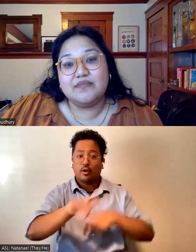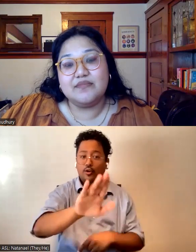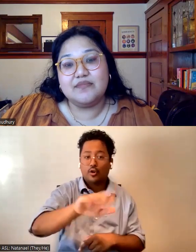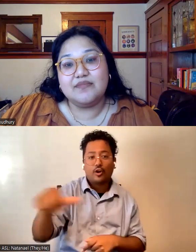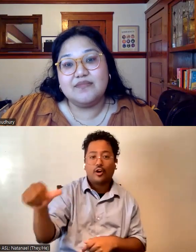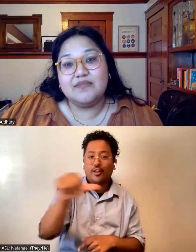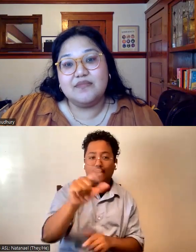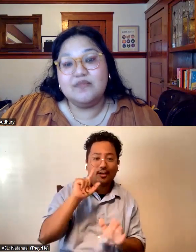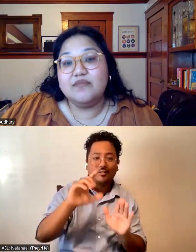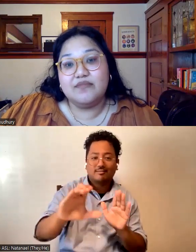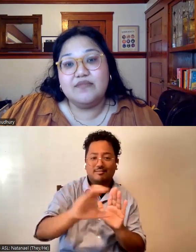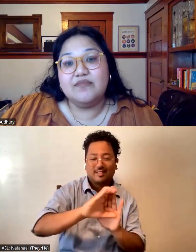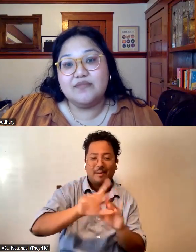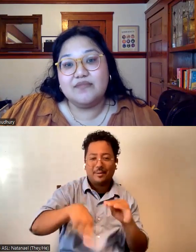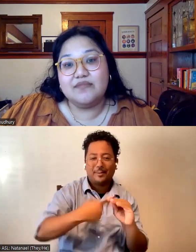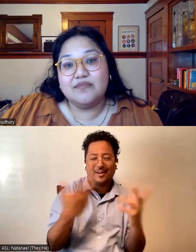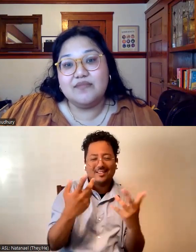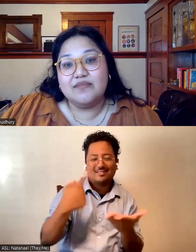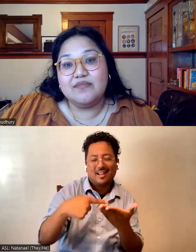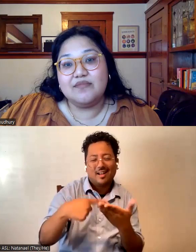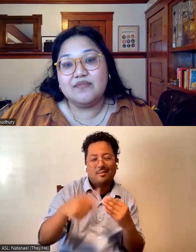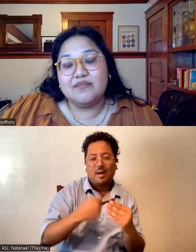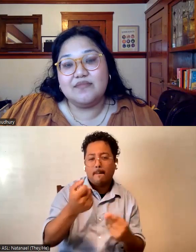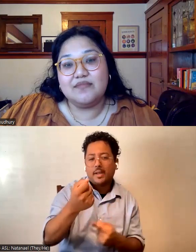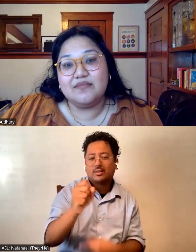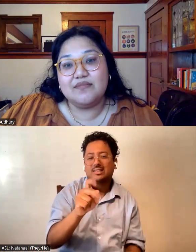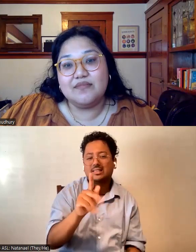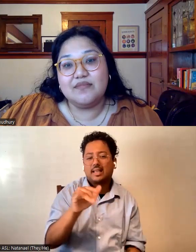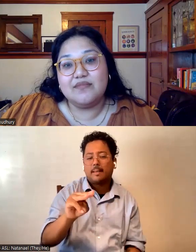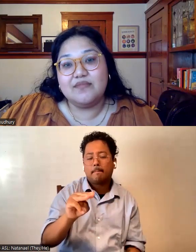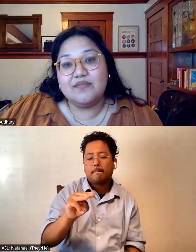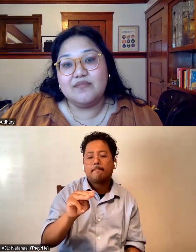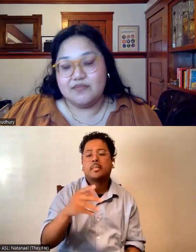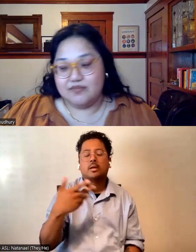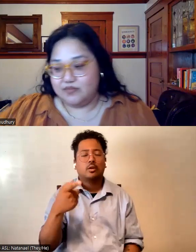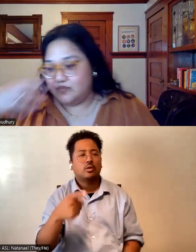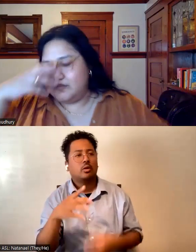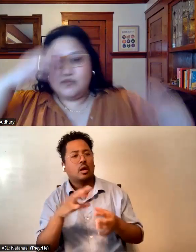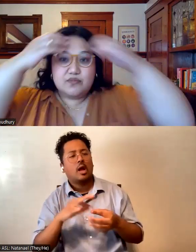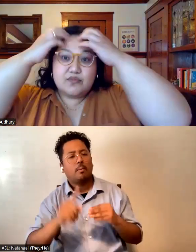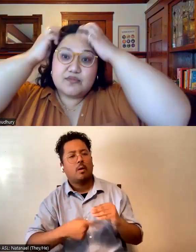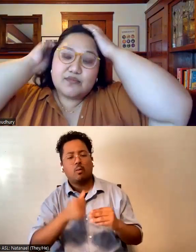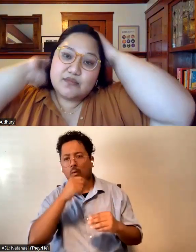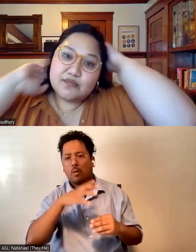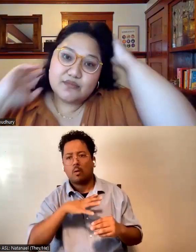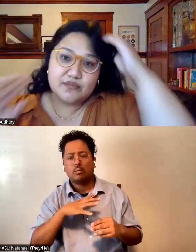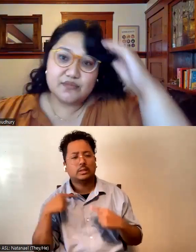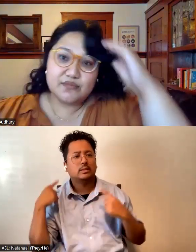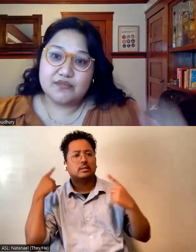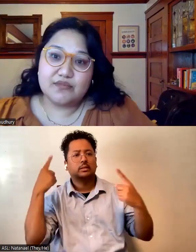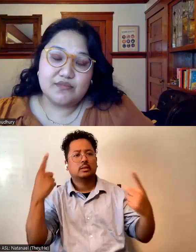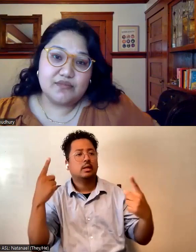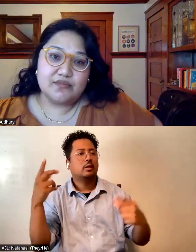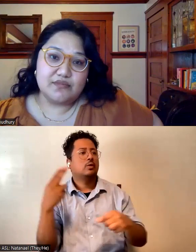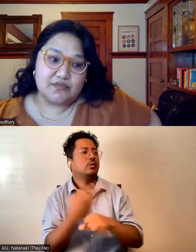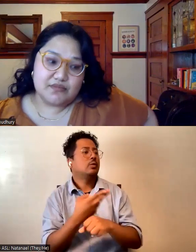milk imagery, what I really hear when you are naming how women are used as,